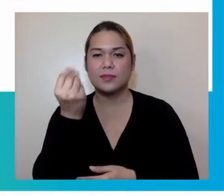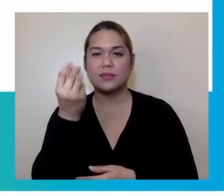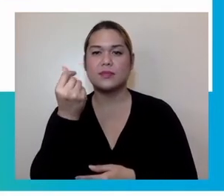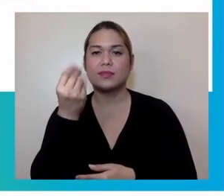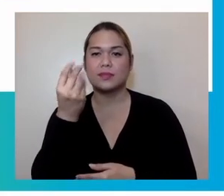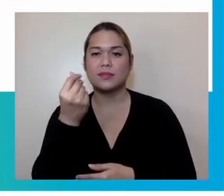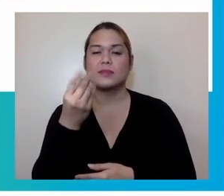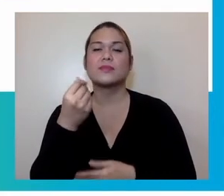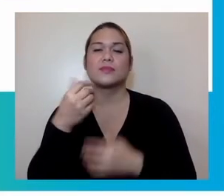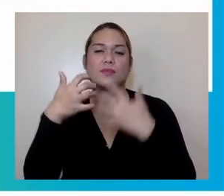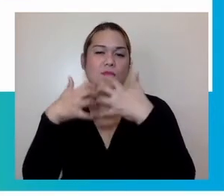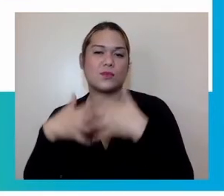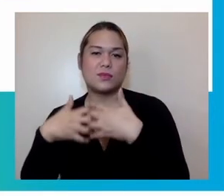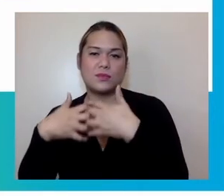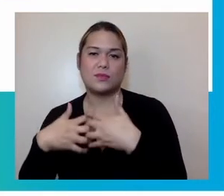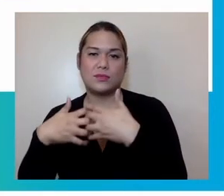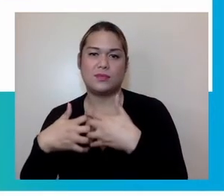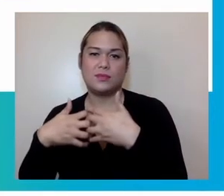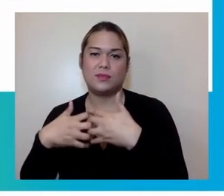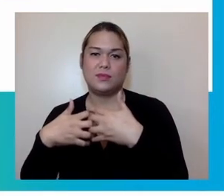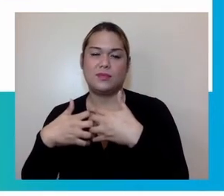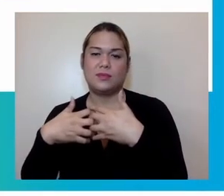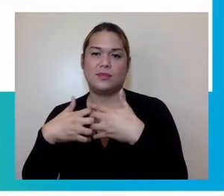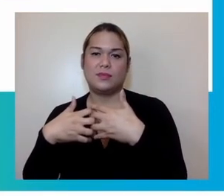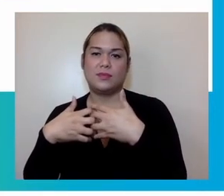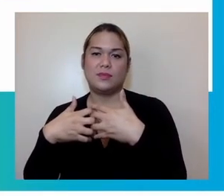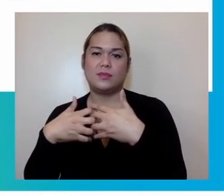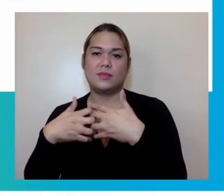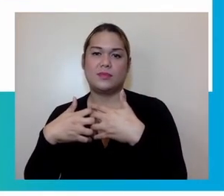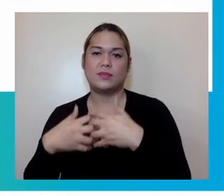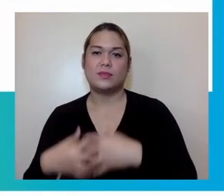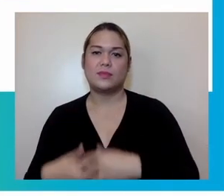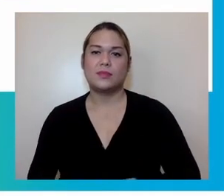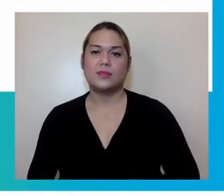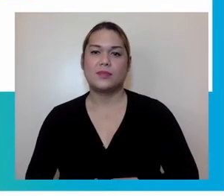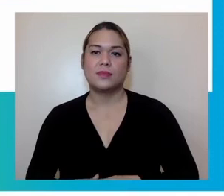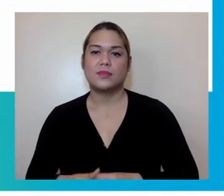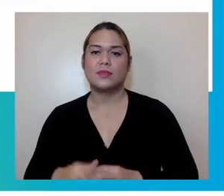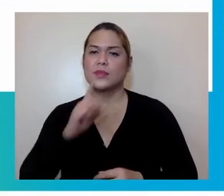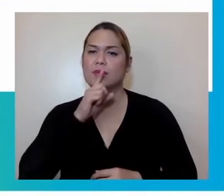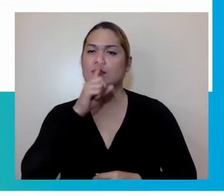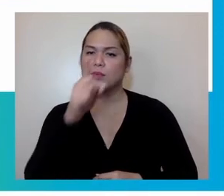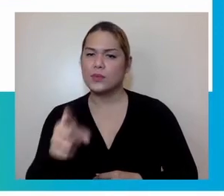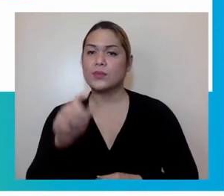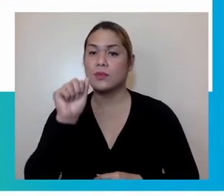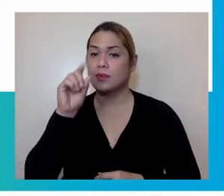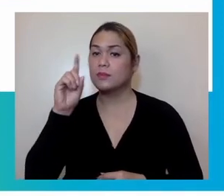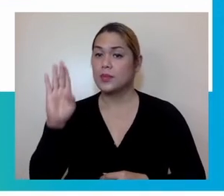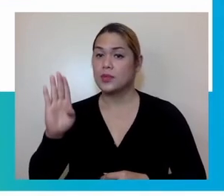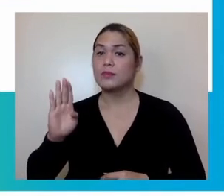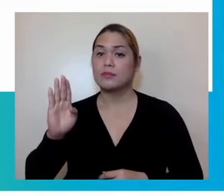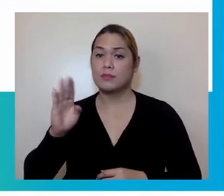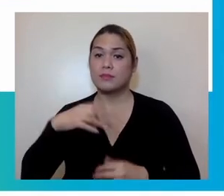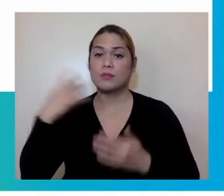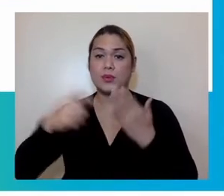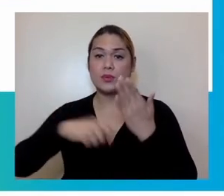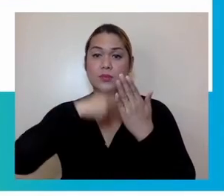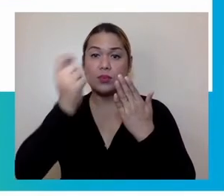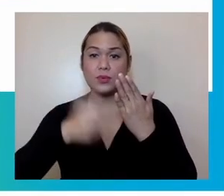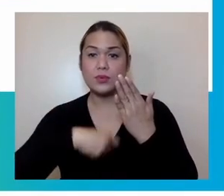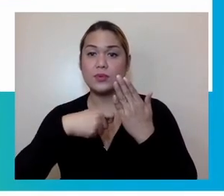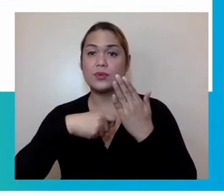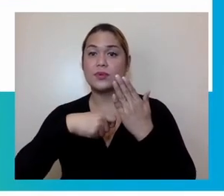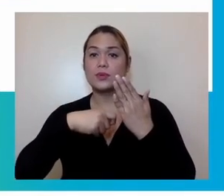global economies through its financing and investment in developing Asia, ADB